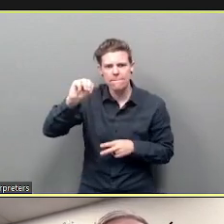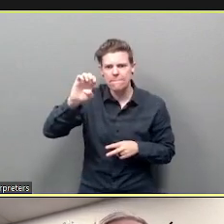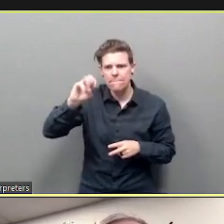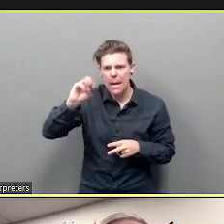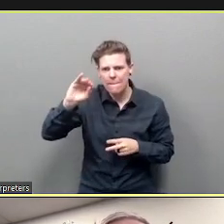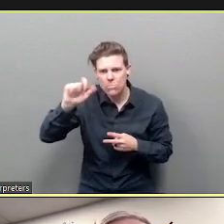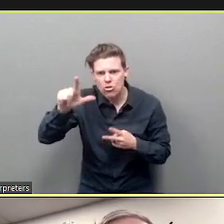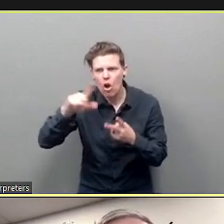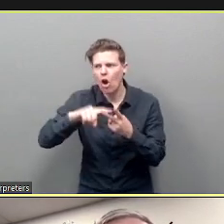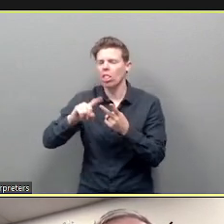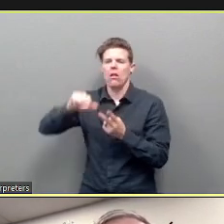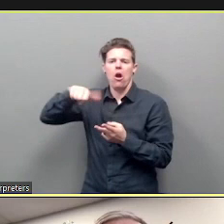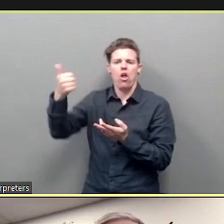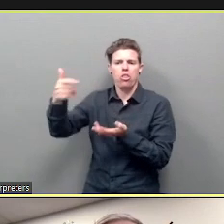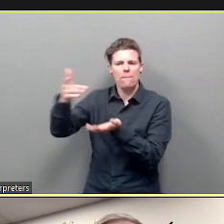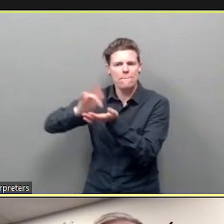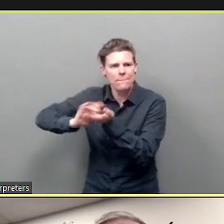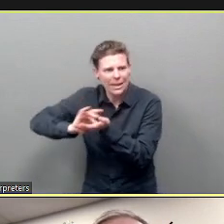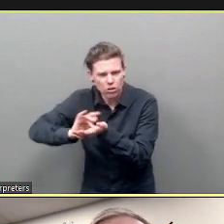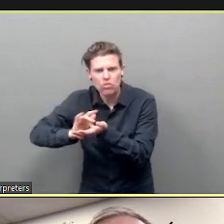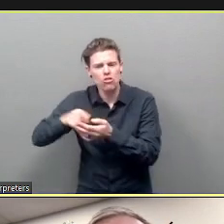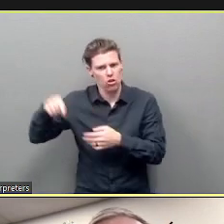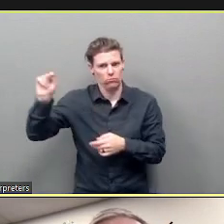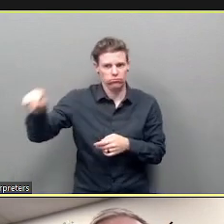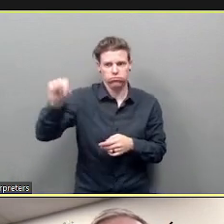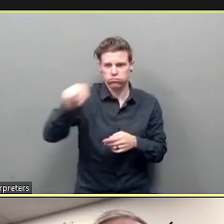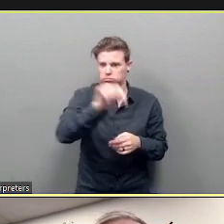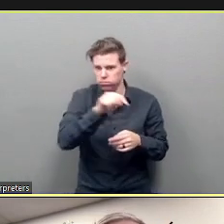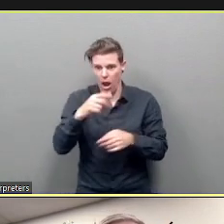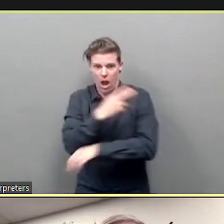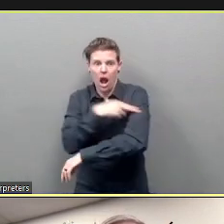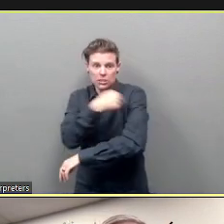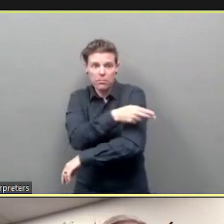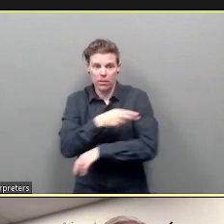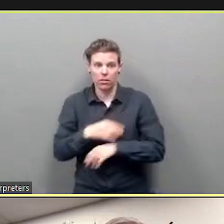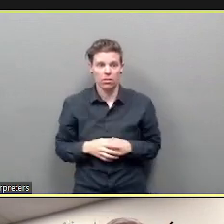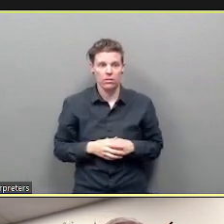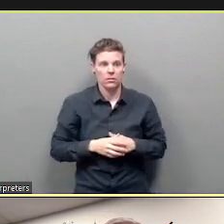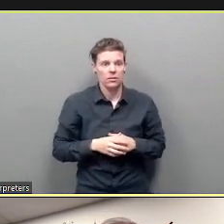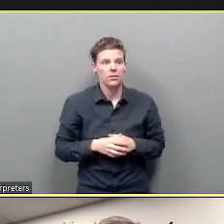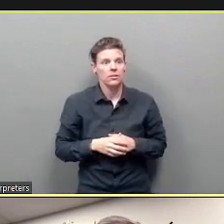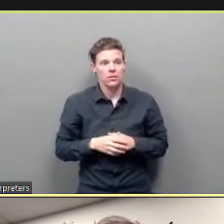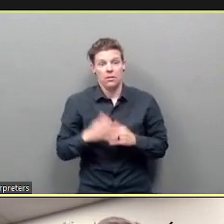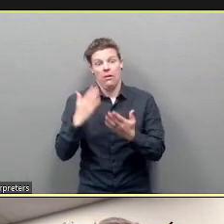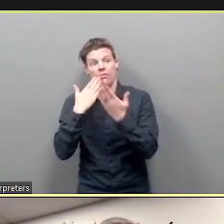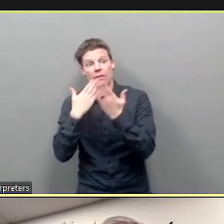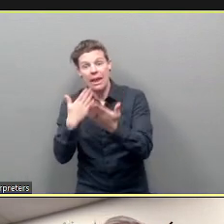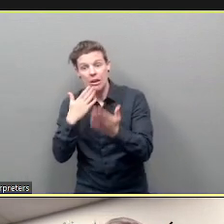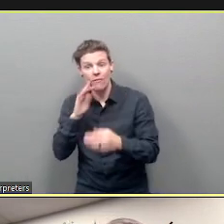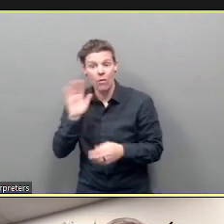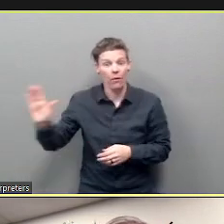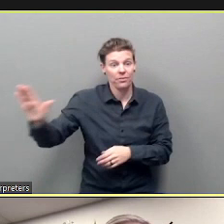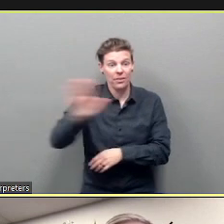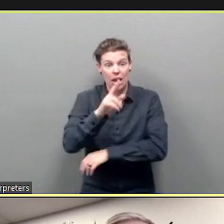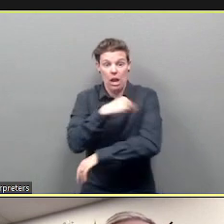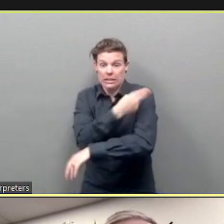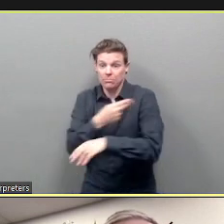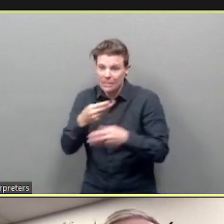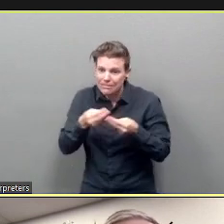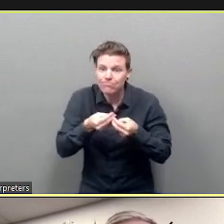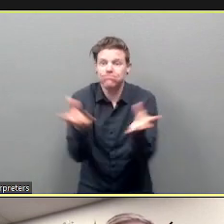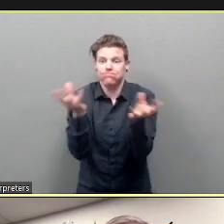and Gerald Champion for getting these antibodies into people. If you remember, you have to be